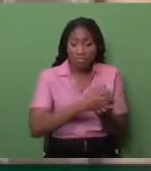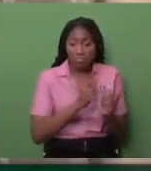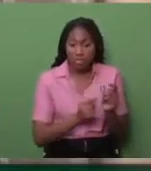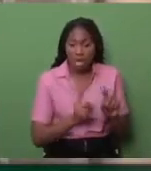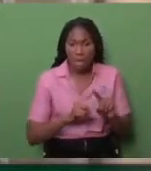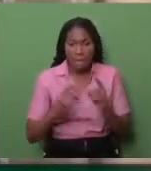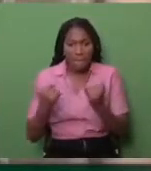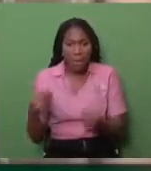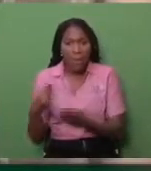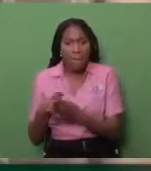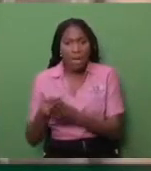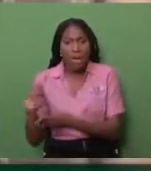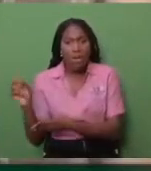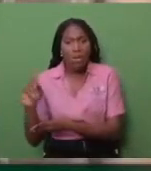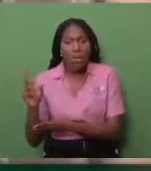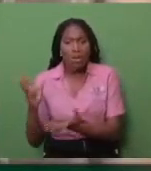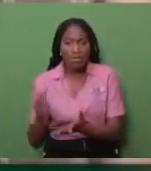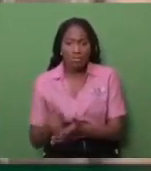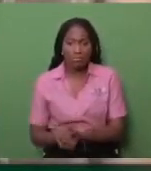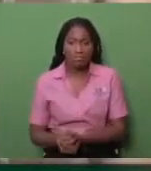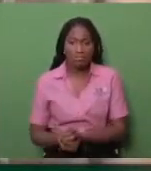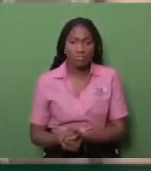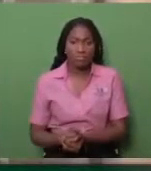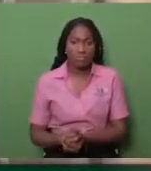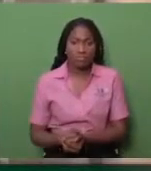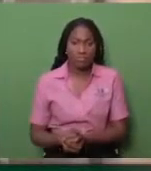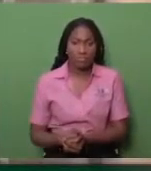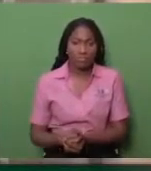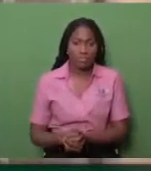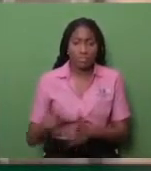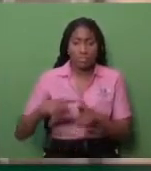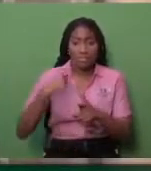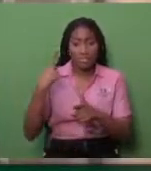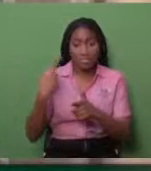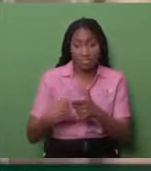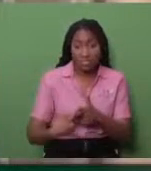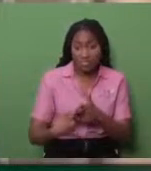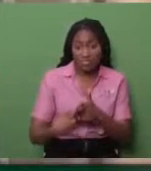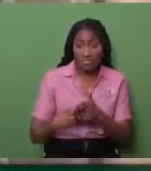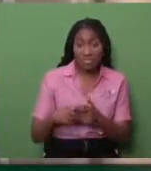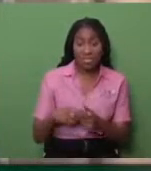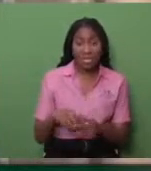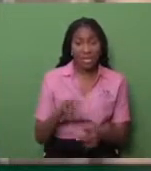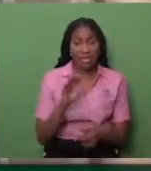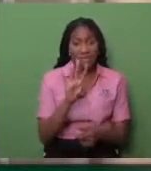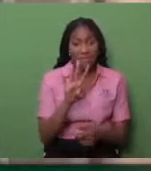about 94 recusas from the cabinet to make almost $4 billion disappear.